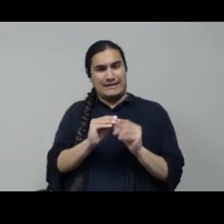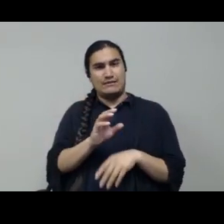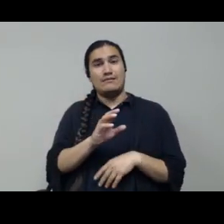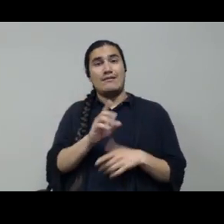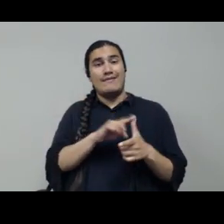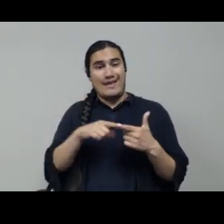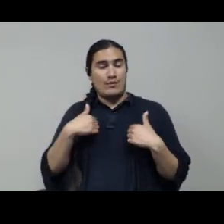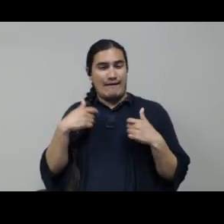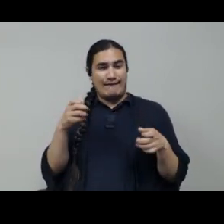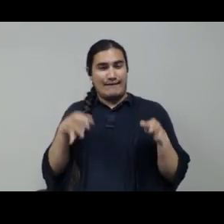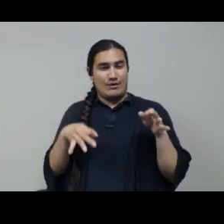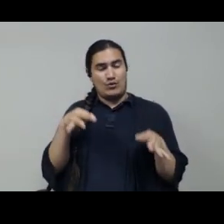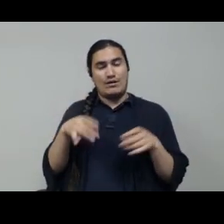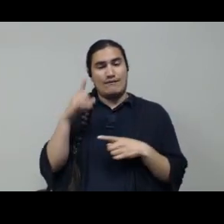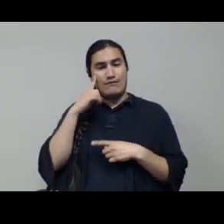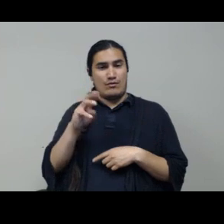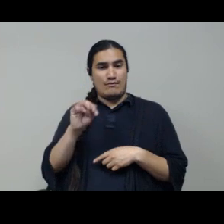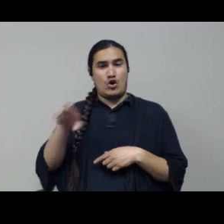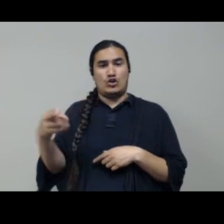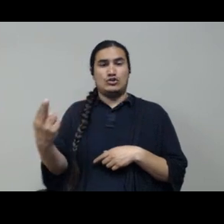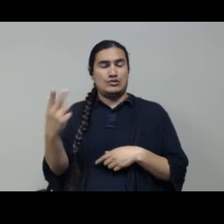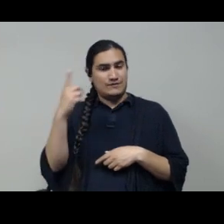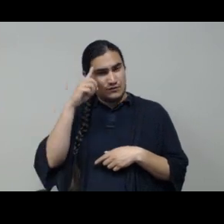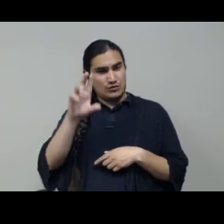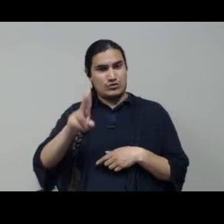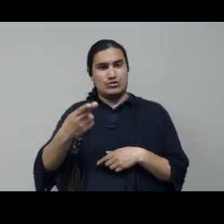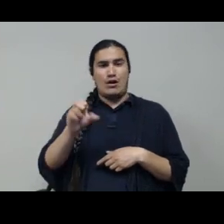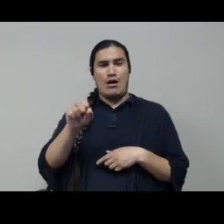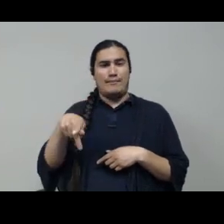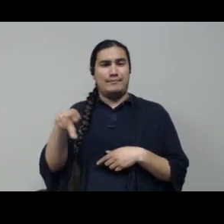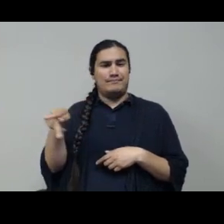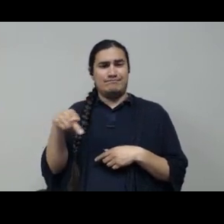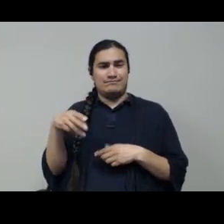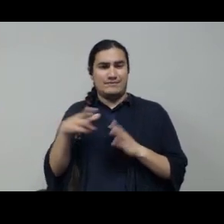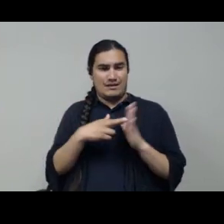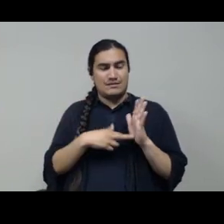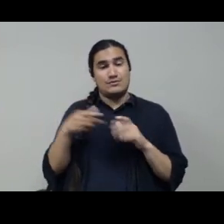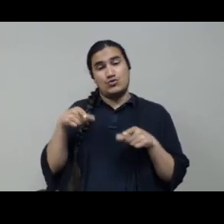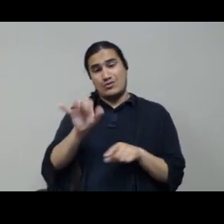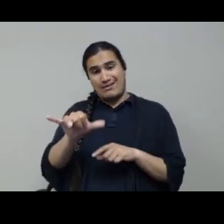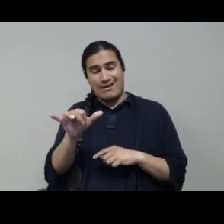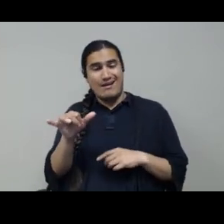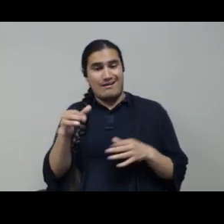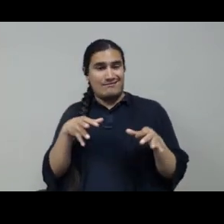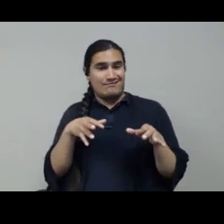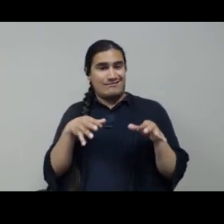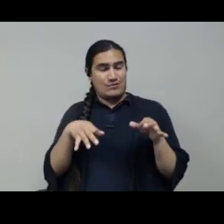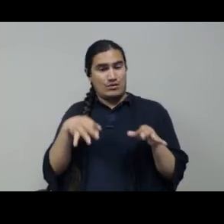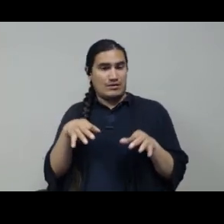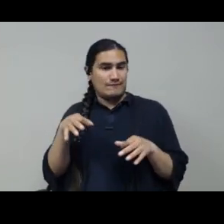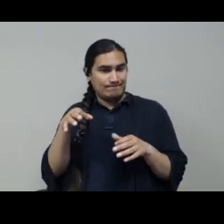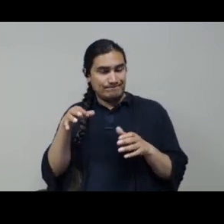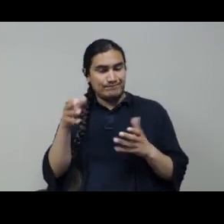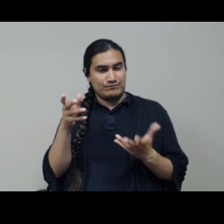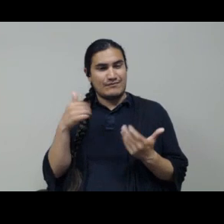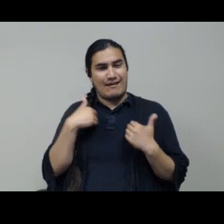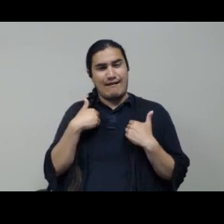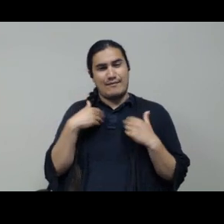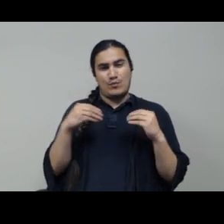held at the March commission meeting for the shop guidelines. And at the hearing, the commission received additional stakeholder